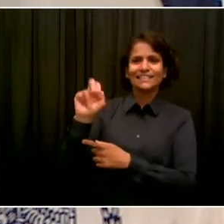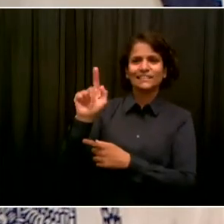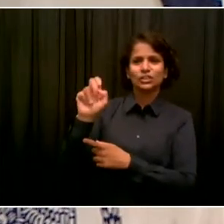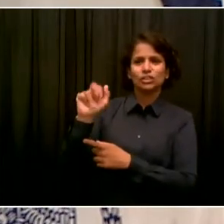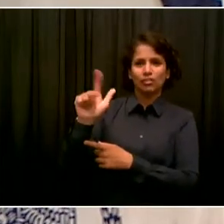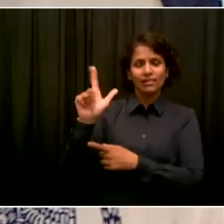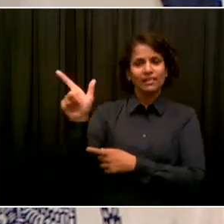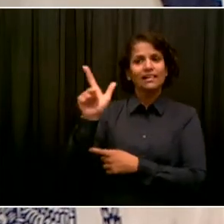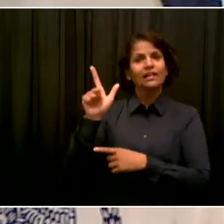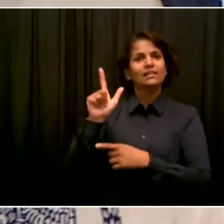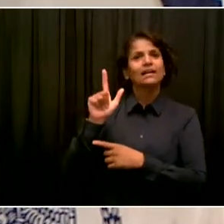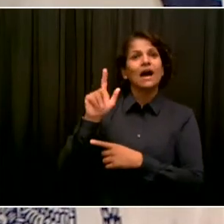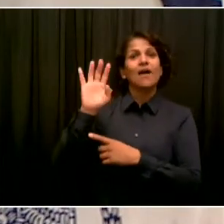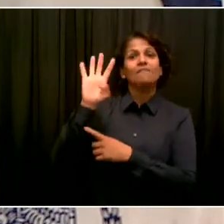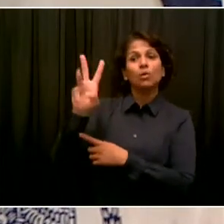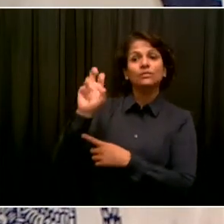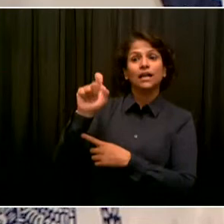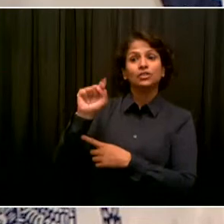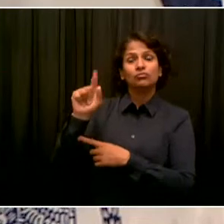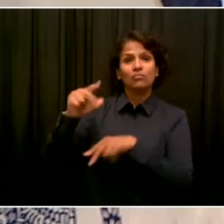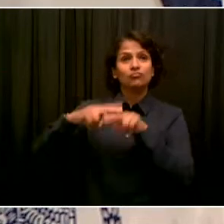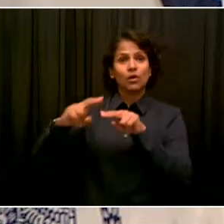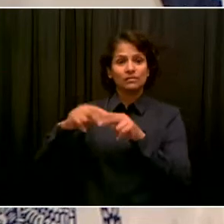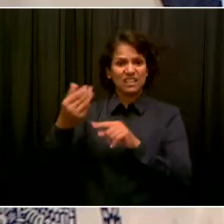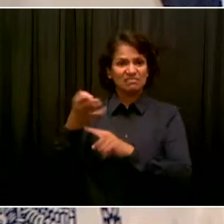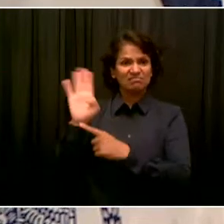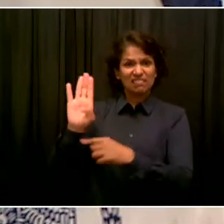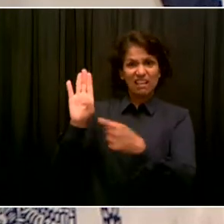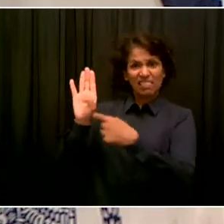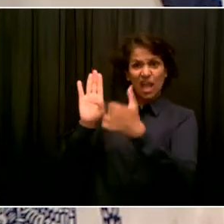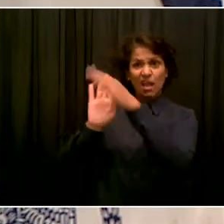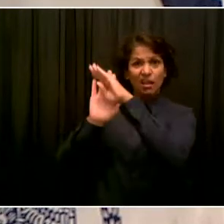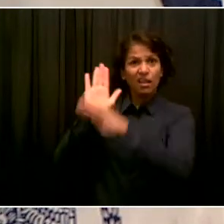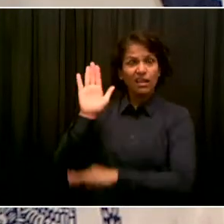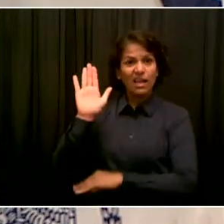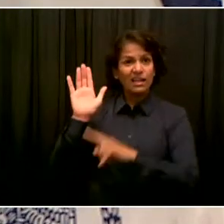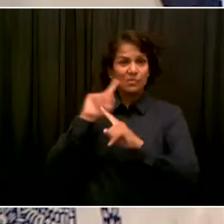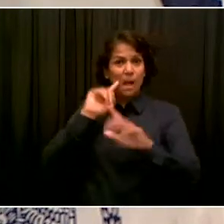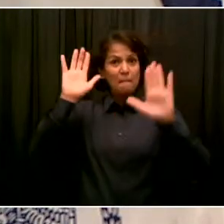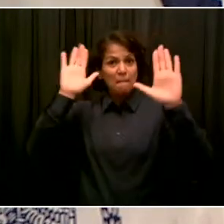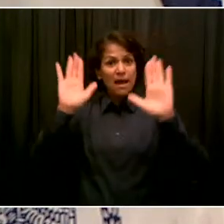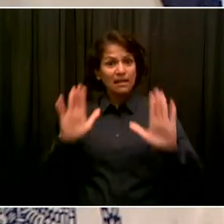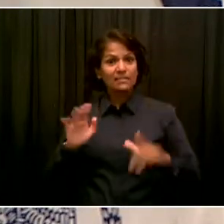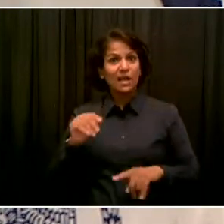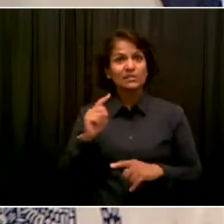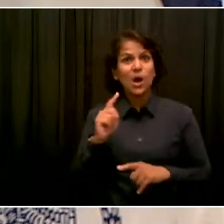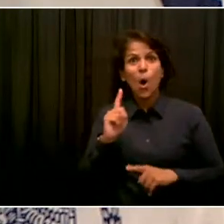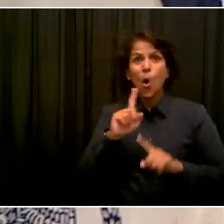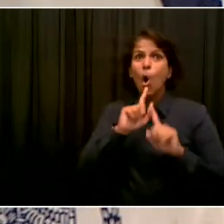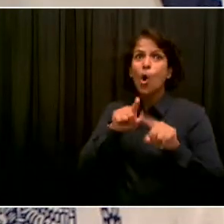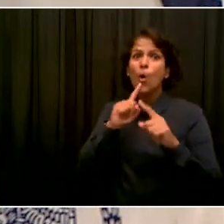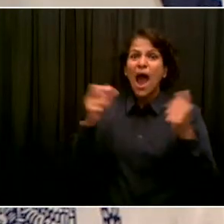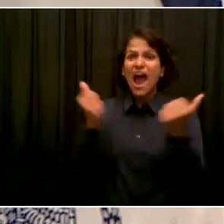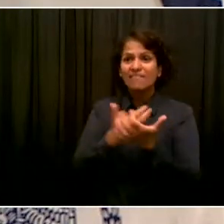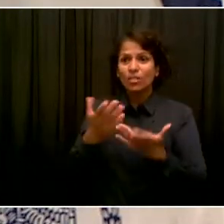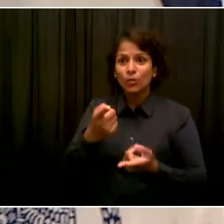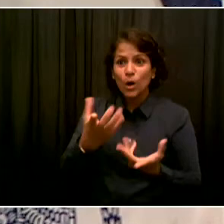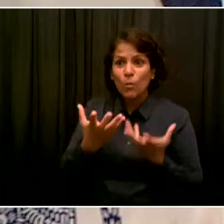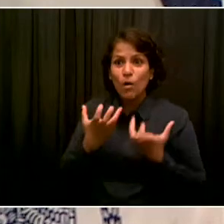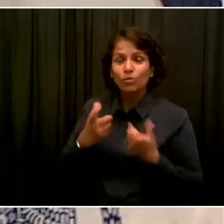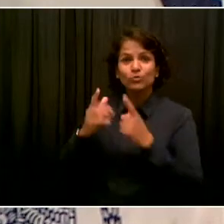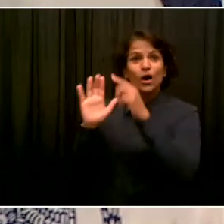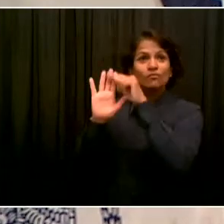I have spent many a day at the Oyster Bar, and you can get essentially everything. If it comes from the sea, you can get it at the Oyster